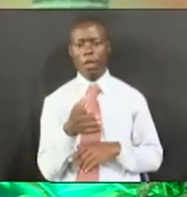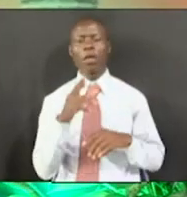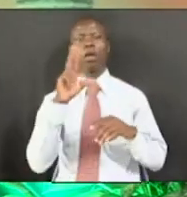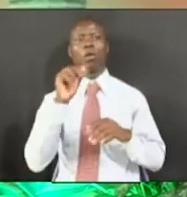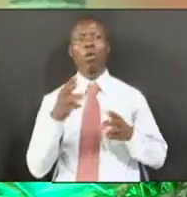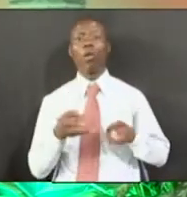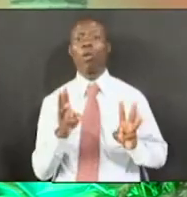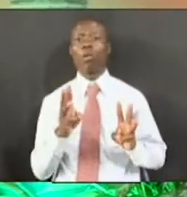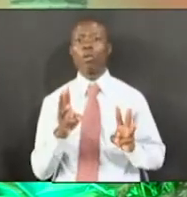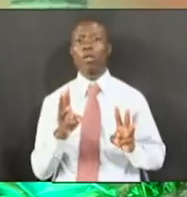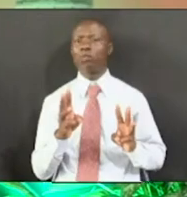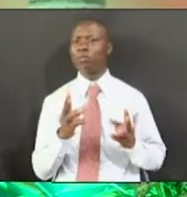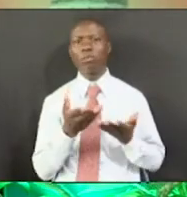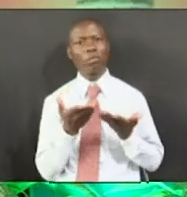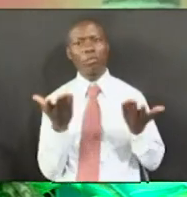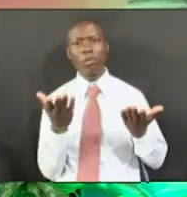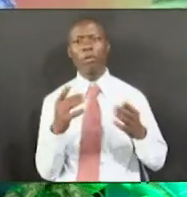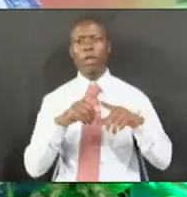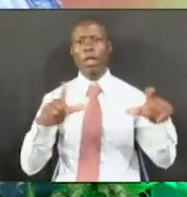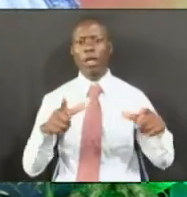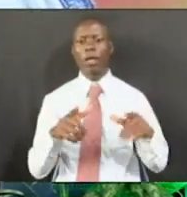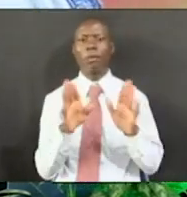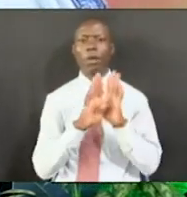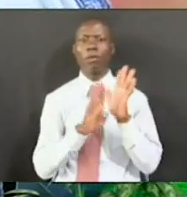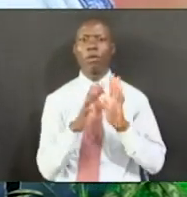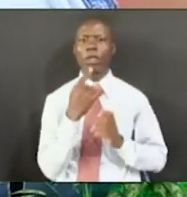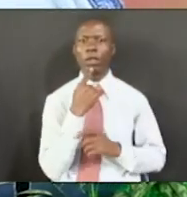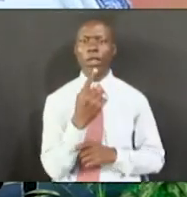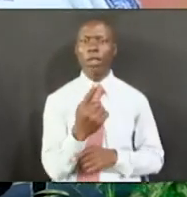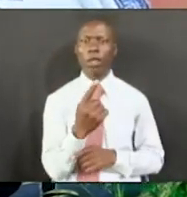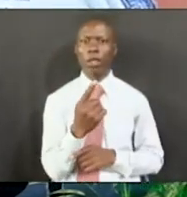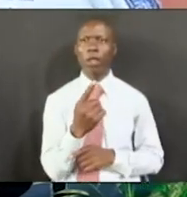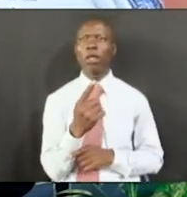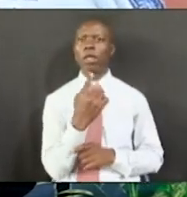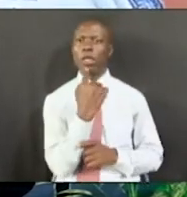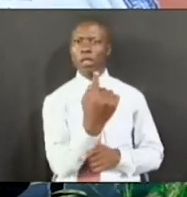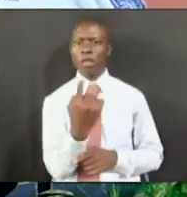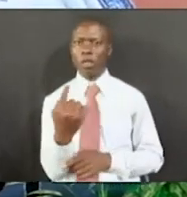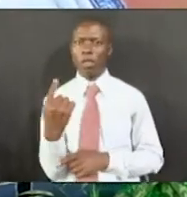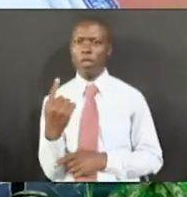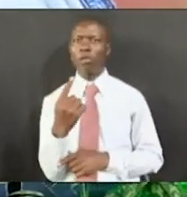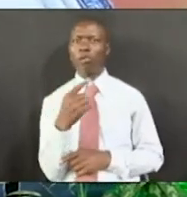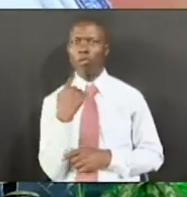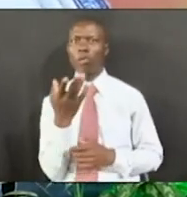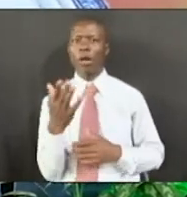the land. The Bible says that everyone did which